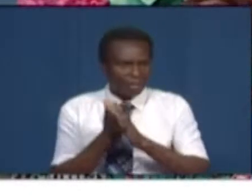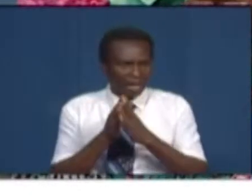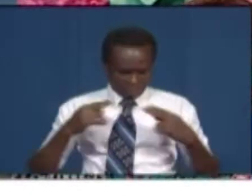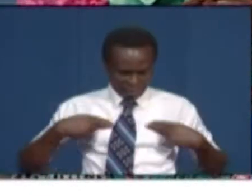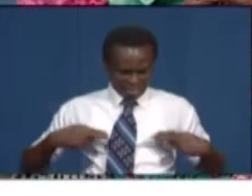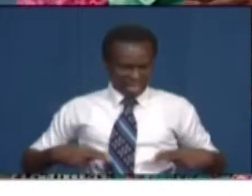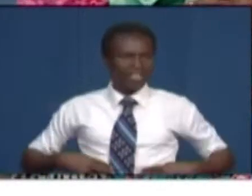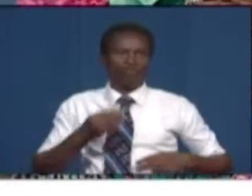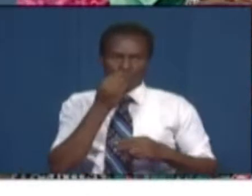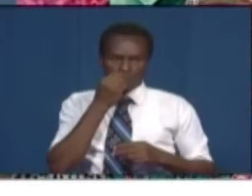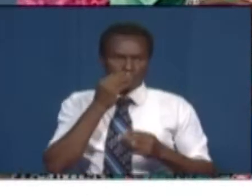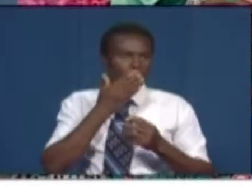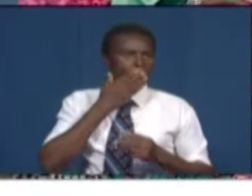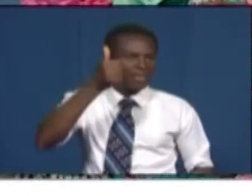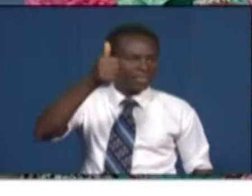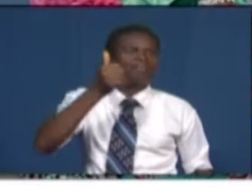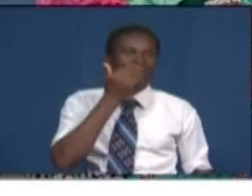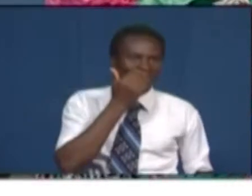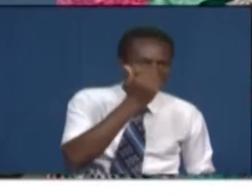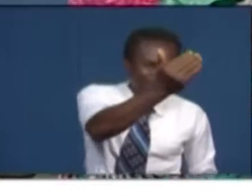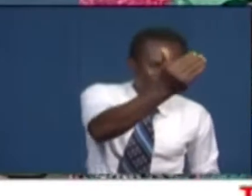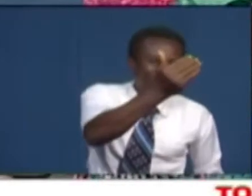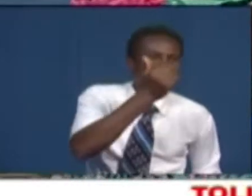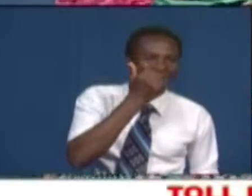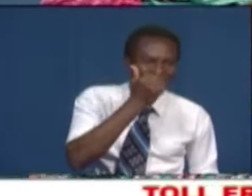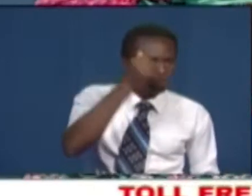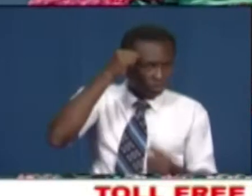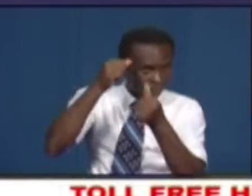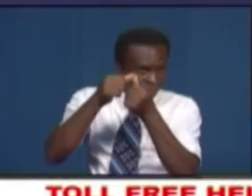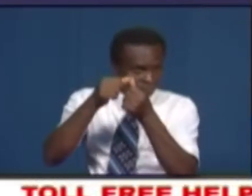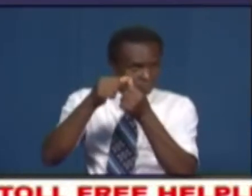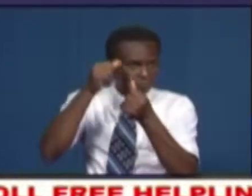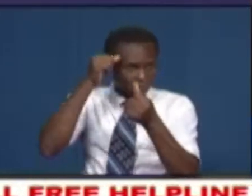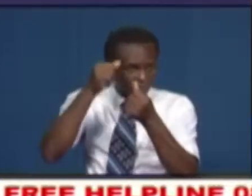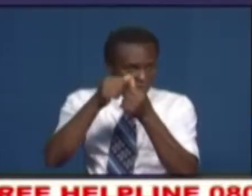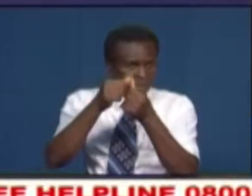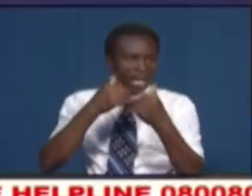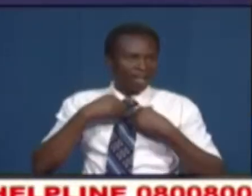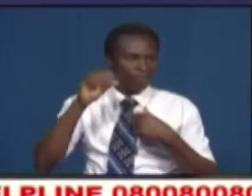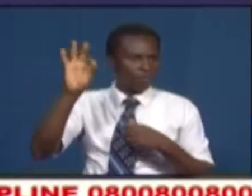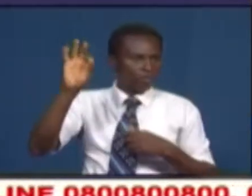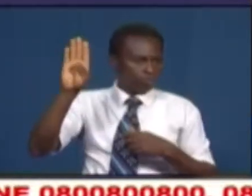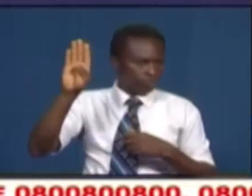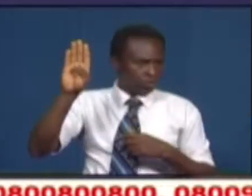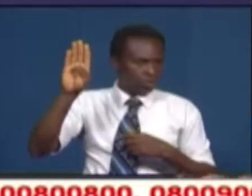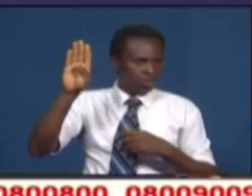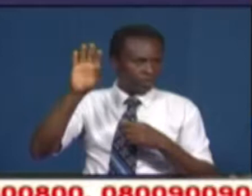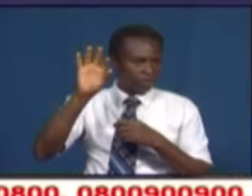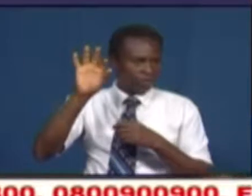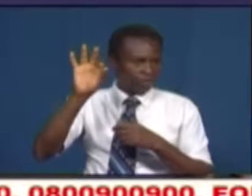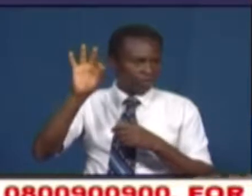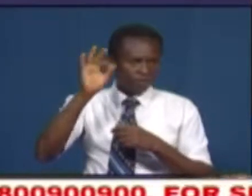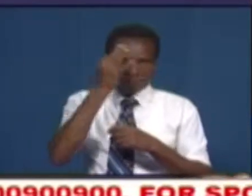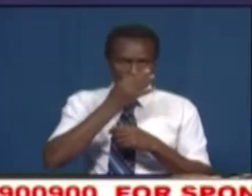you. Right. Thank you so much, Tani. Remember that we also have a Facebook page. You can like